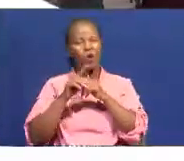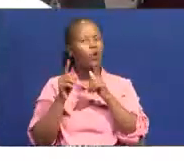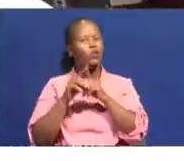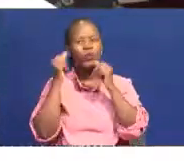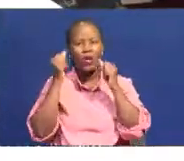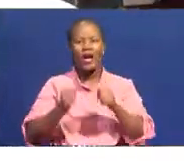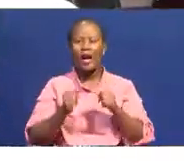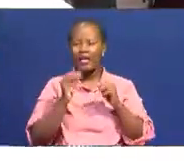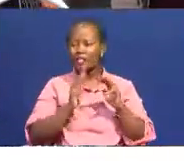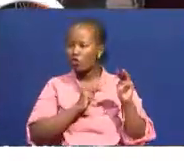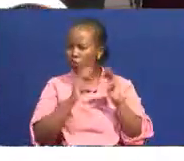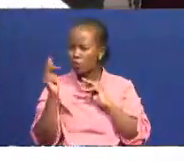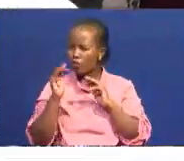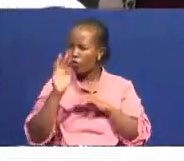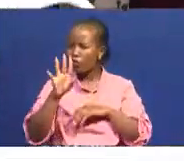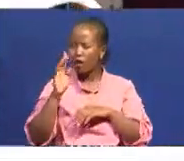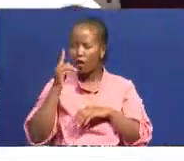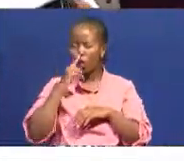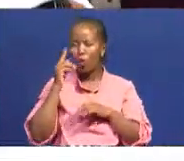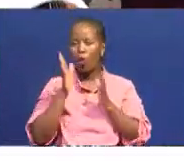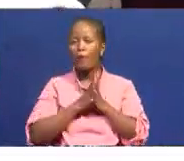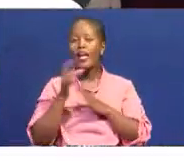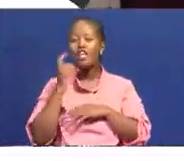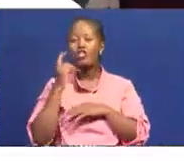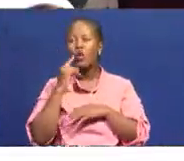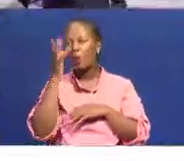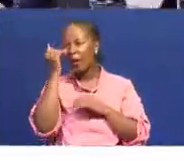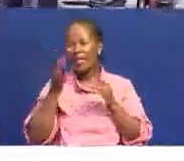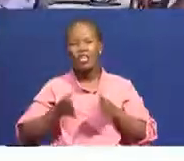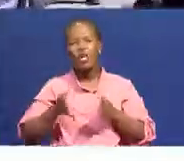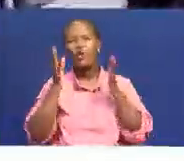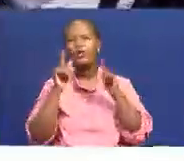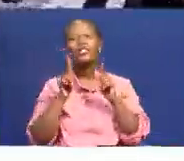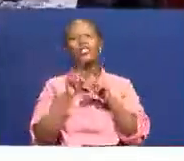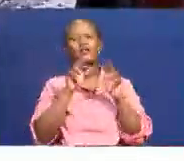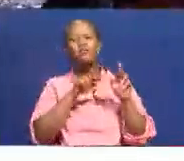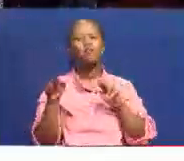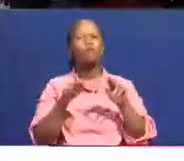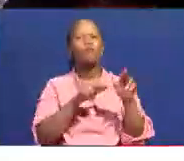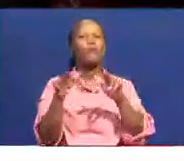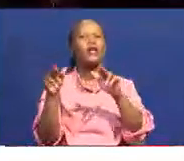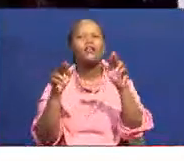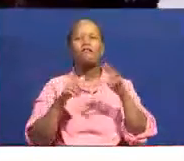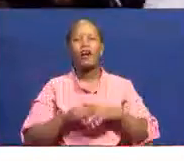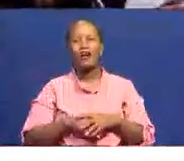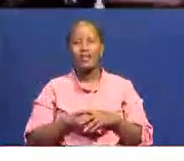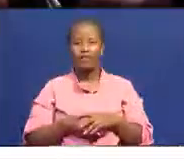move from your shop to your home because the road is like a river.